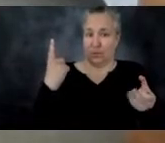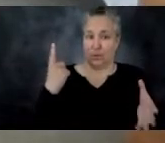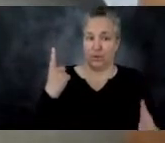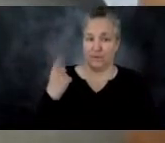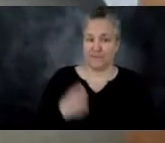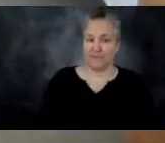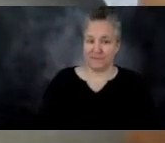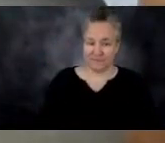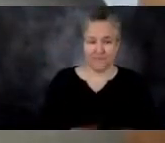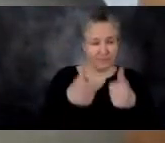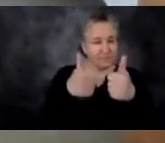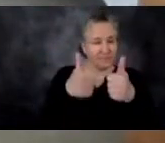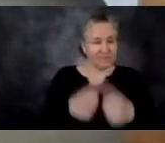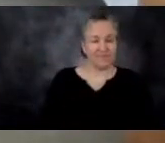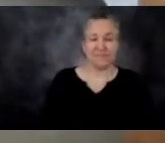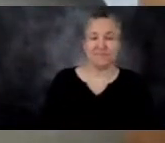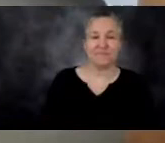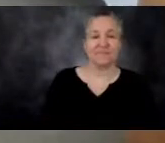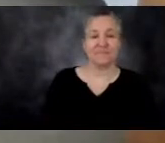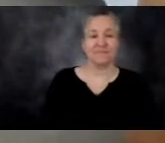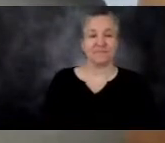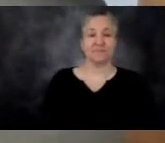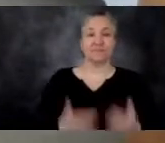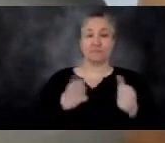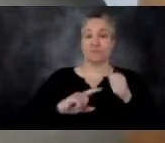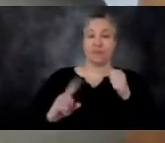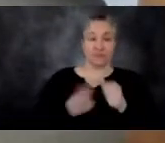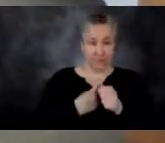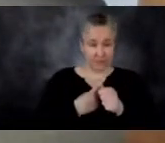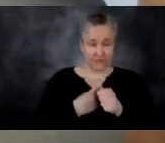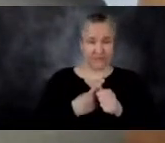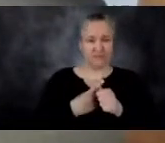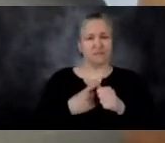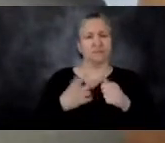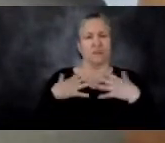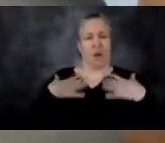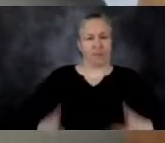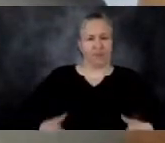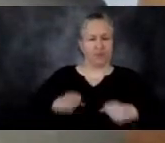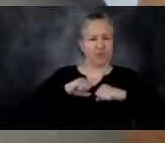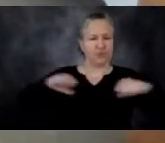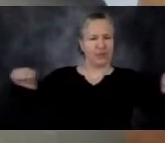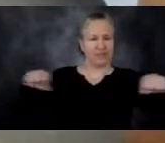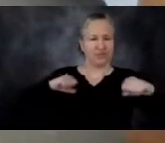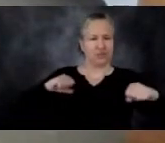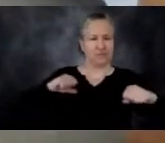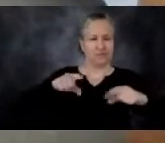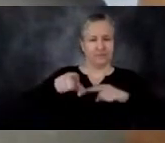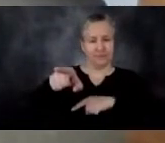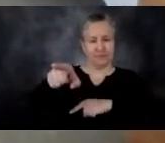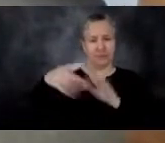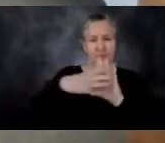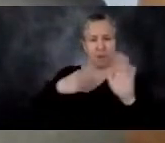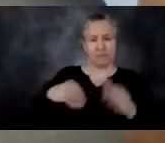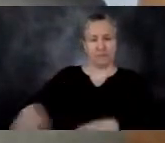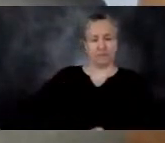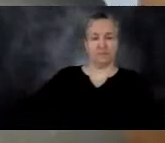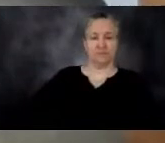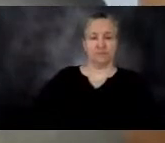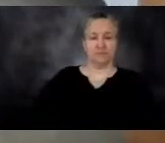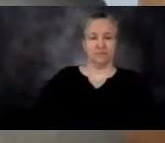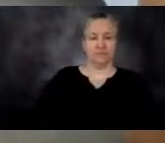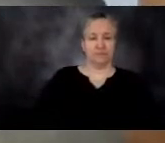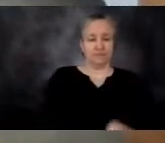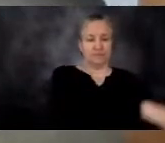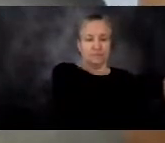relax. Nice job. All right. First thing we're going to do is we're going to work on stretching out the upper body. I'm going to take one arm across the chest. I'm going to either hold